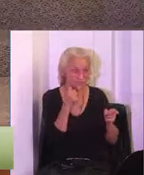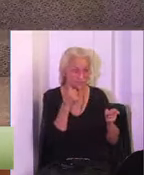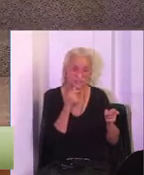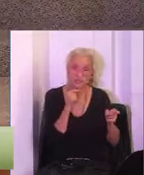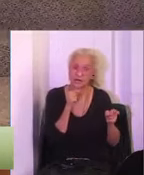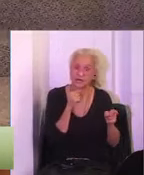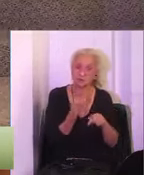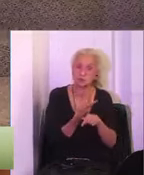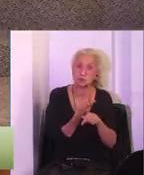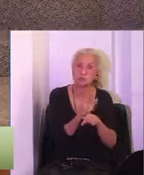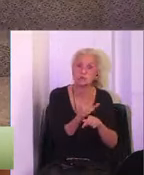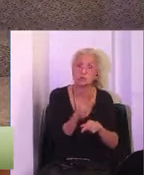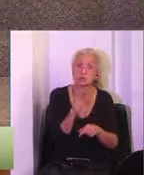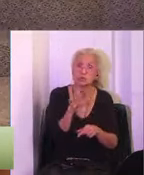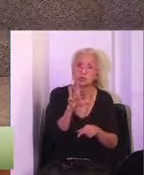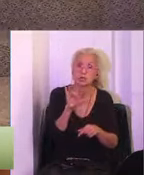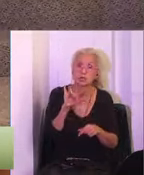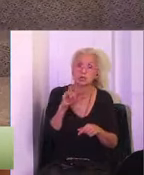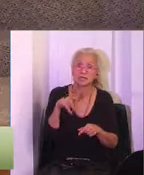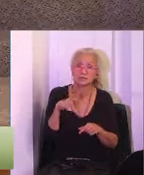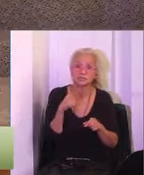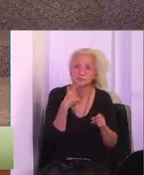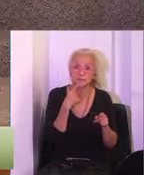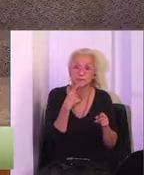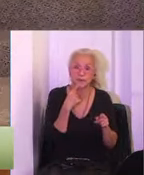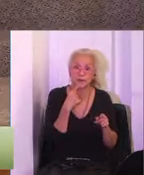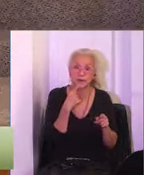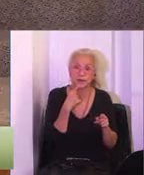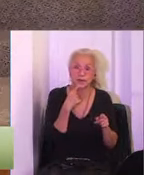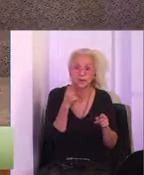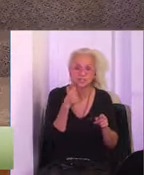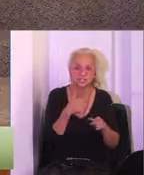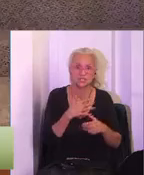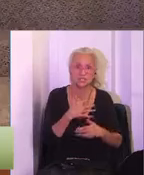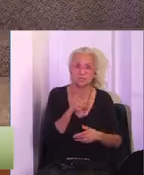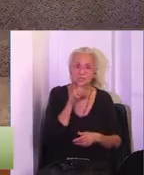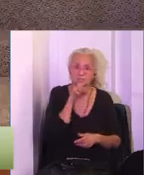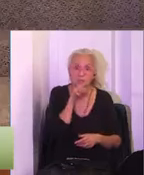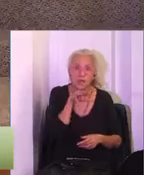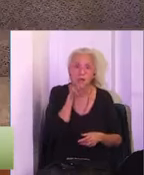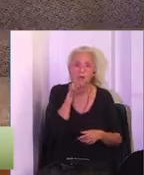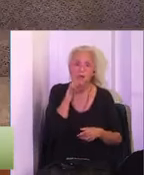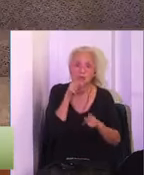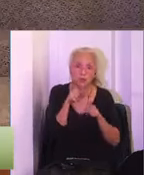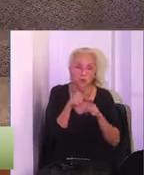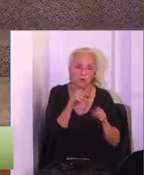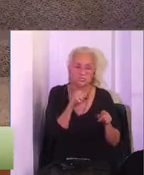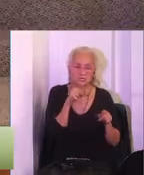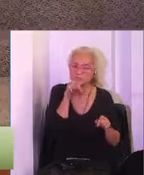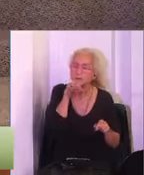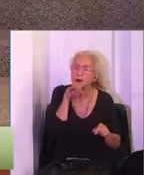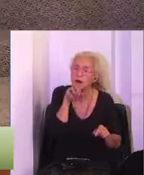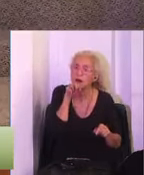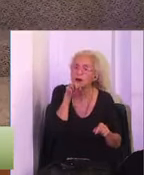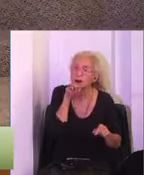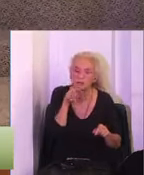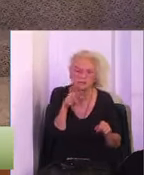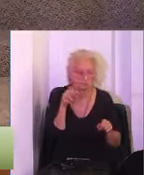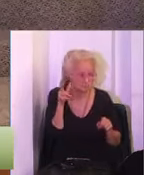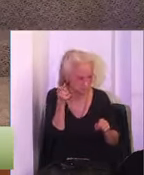have the use of her lips, but she aspirated the words, and I got most of them, but not all of